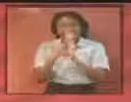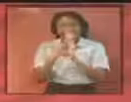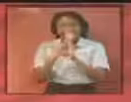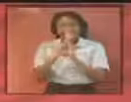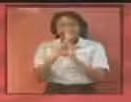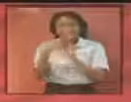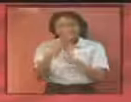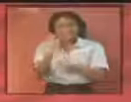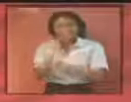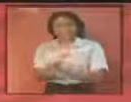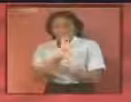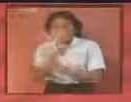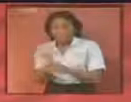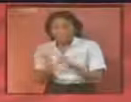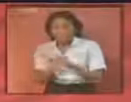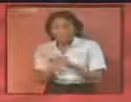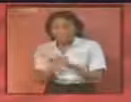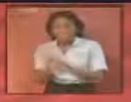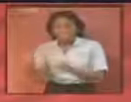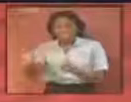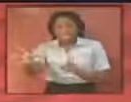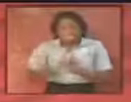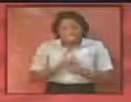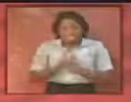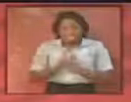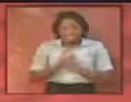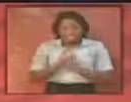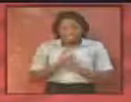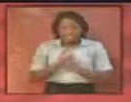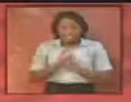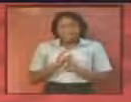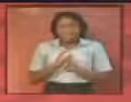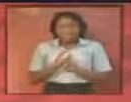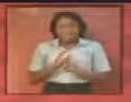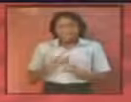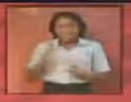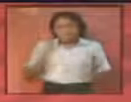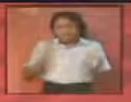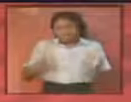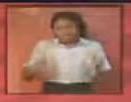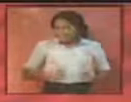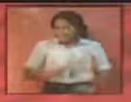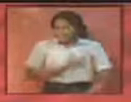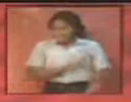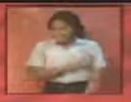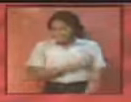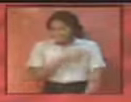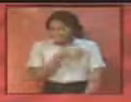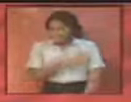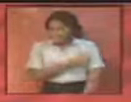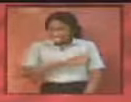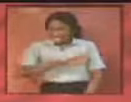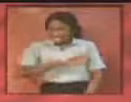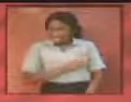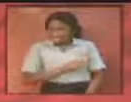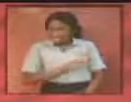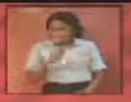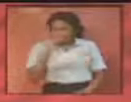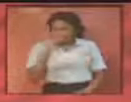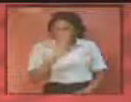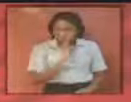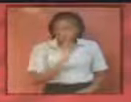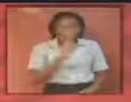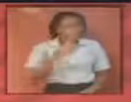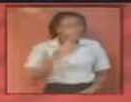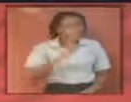is exactly what, this is not exactly the opponent that you train for, that your immune system is trained for, but